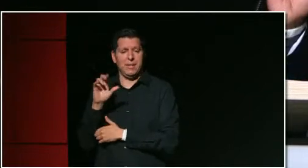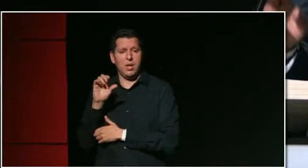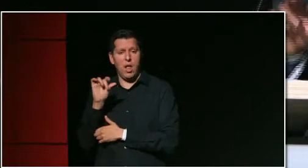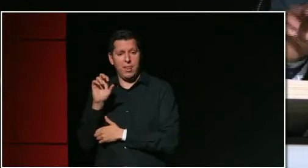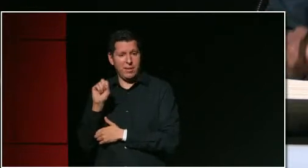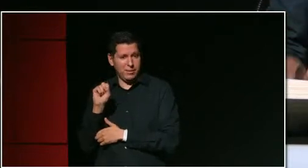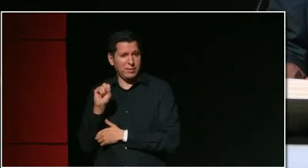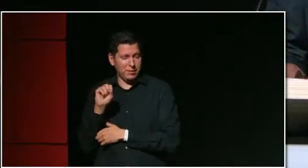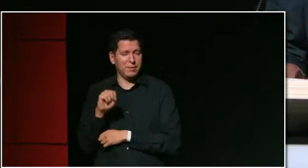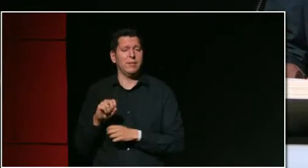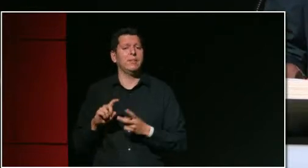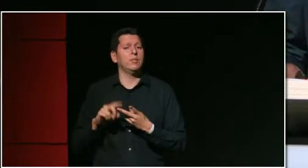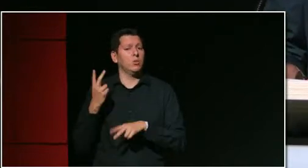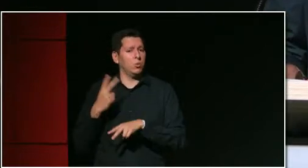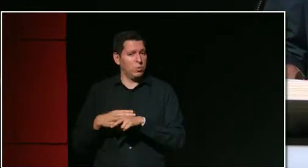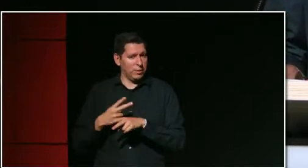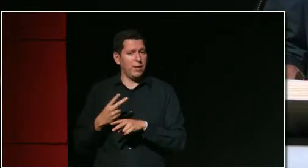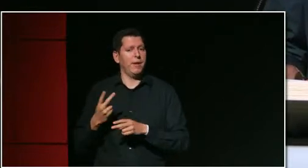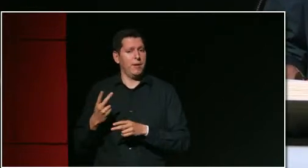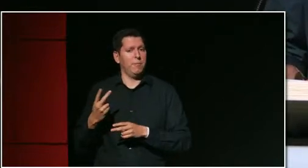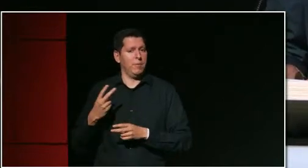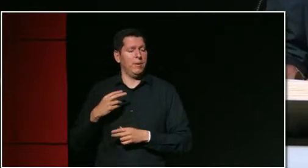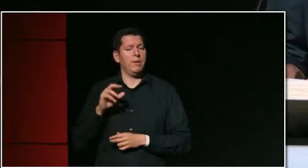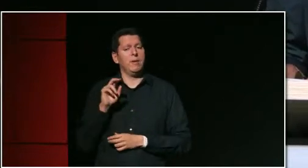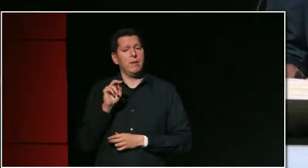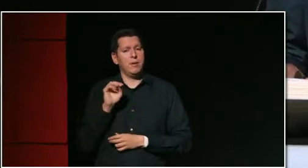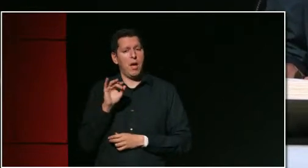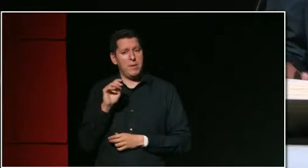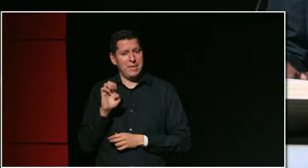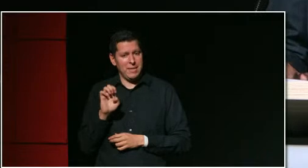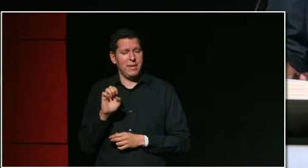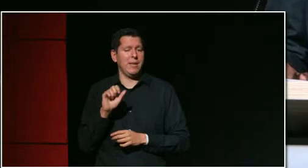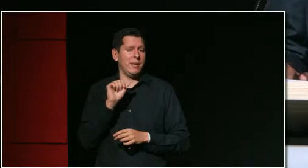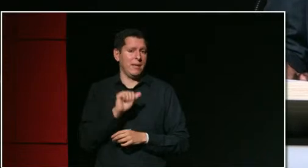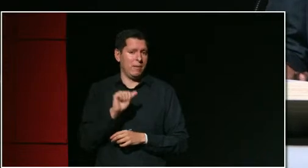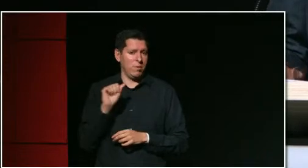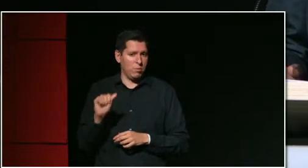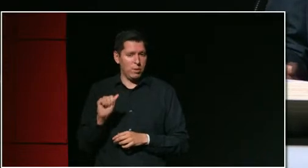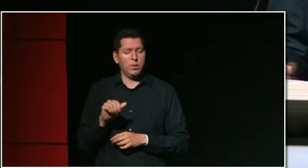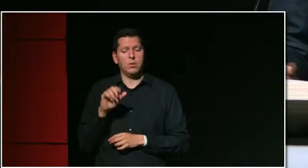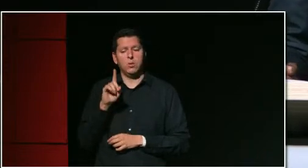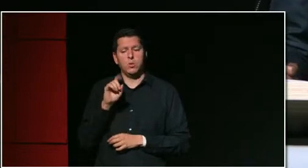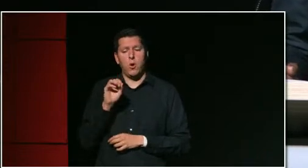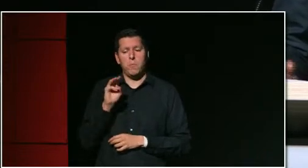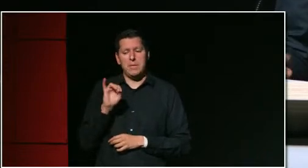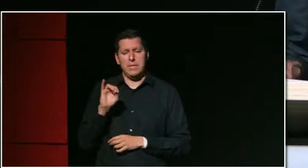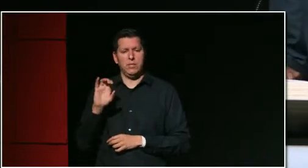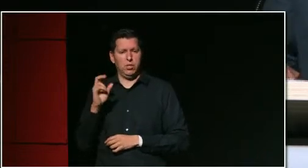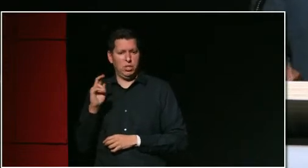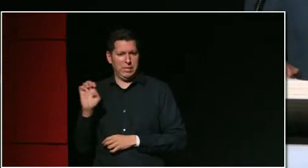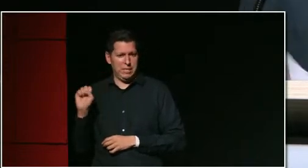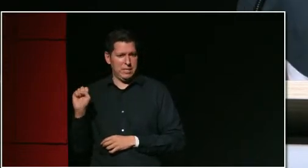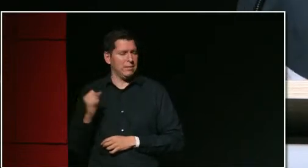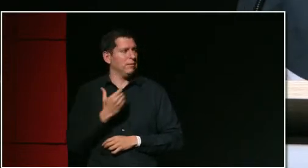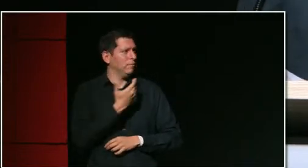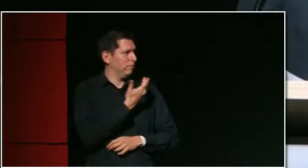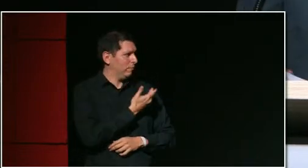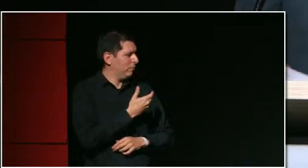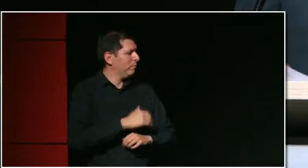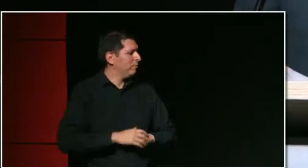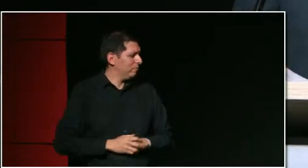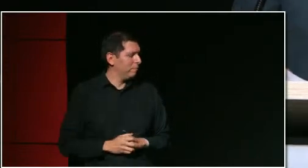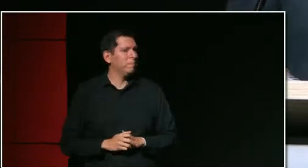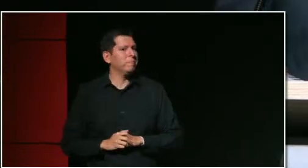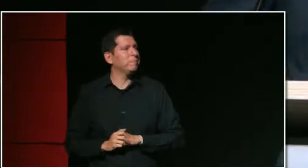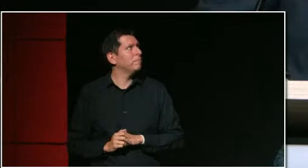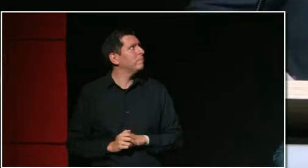nominee and a Academy Award winner, Domee, for Turning Red.